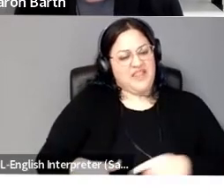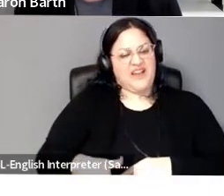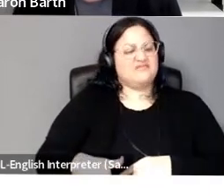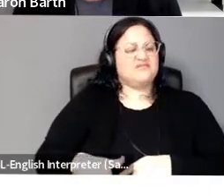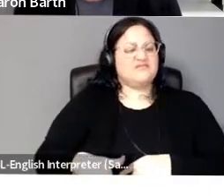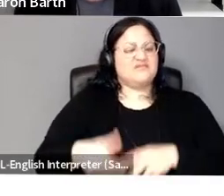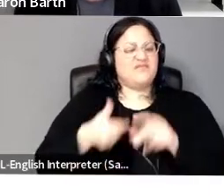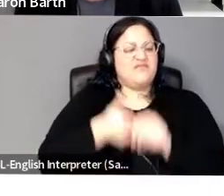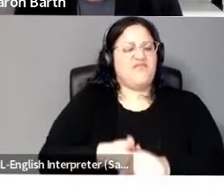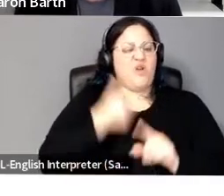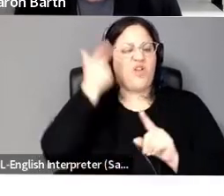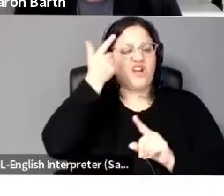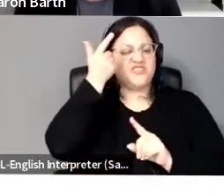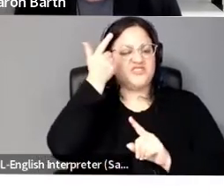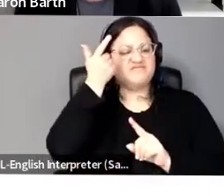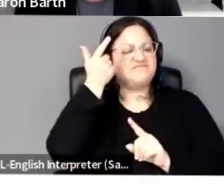from?